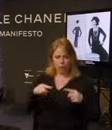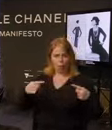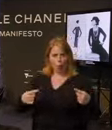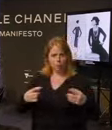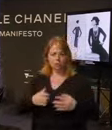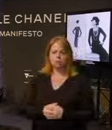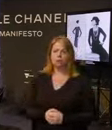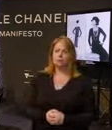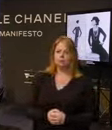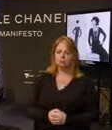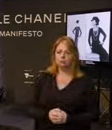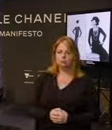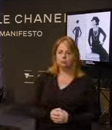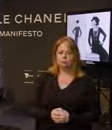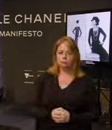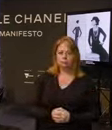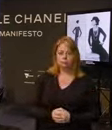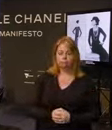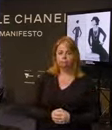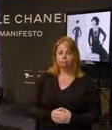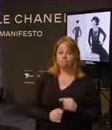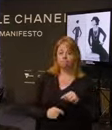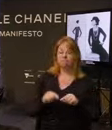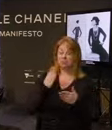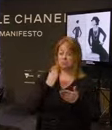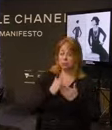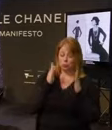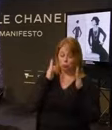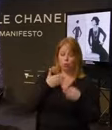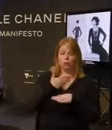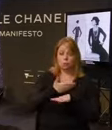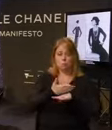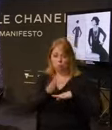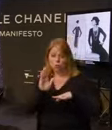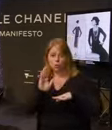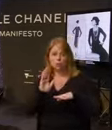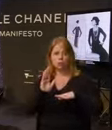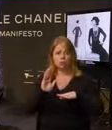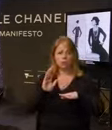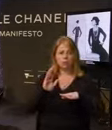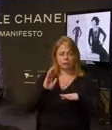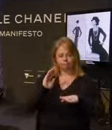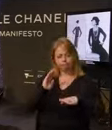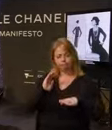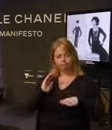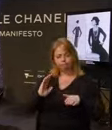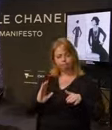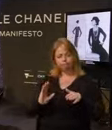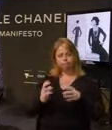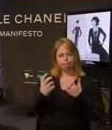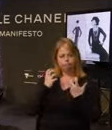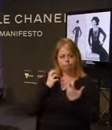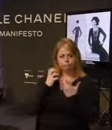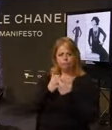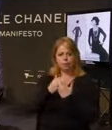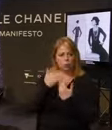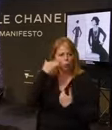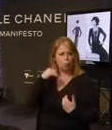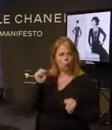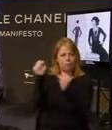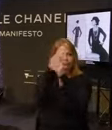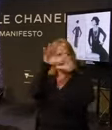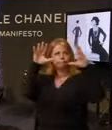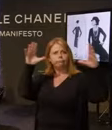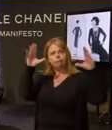there it's definitely about modernity and about striking a chord with the aspiration of women to sort of